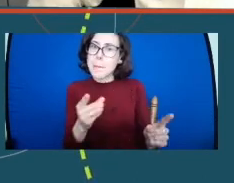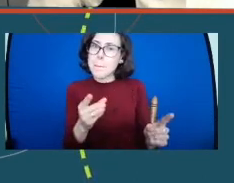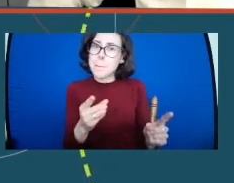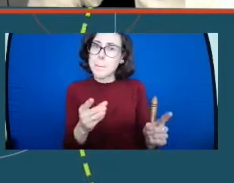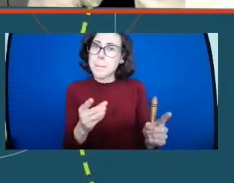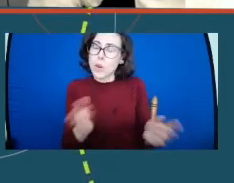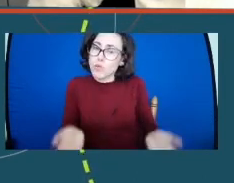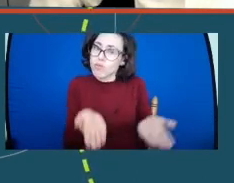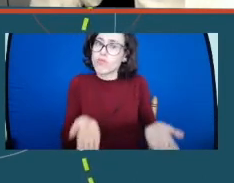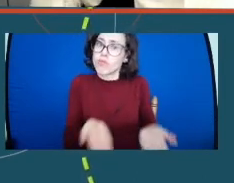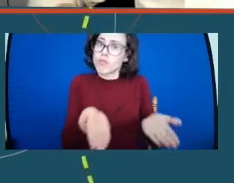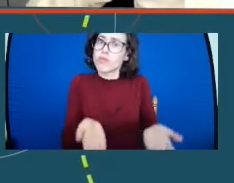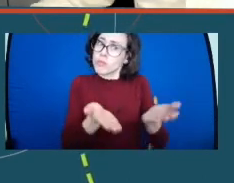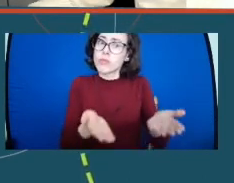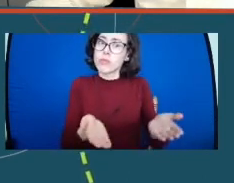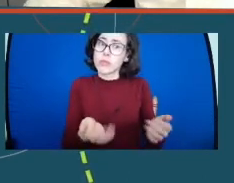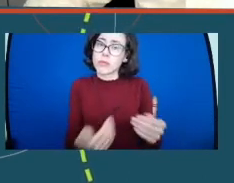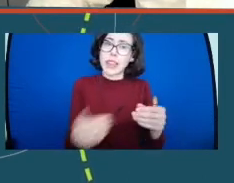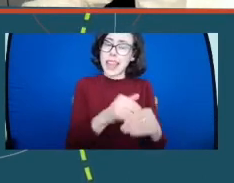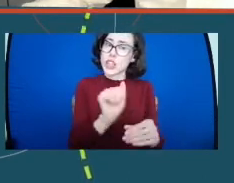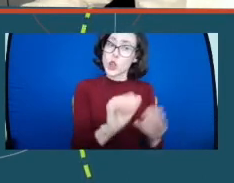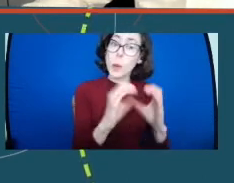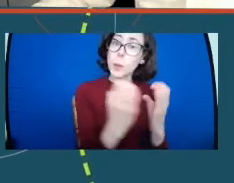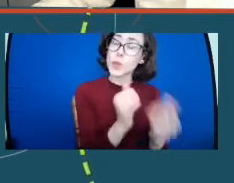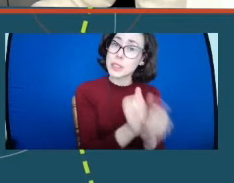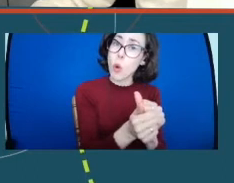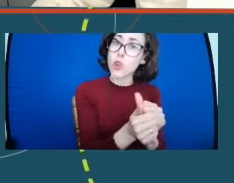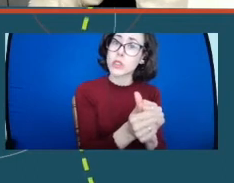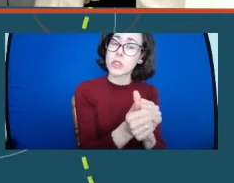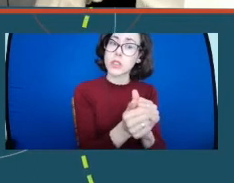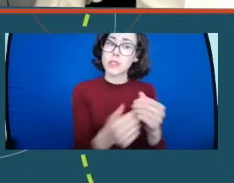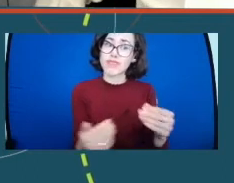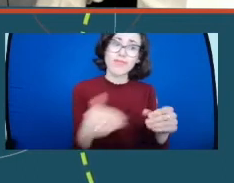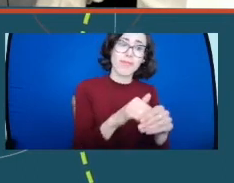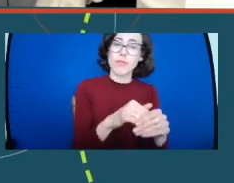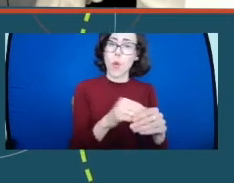people engaged in community-based sports, recreation, and wellness programs.